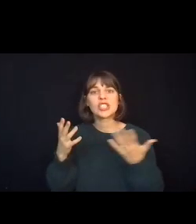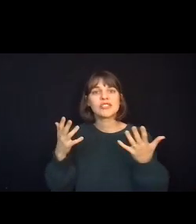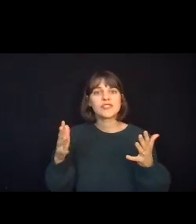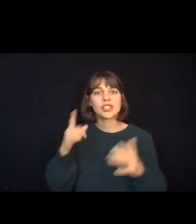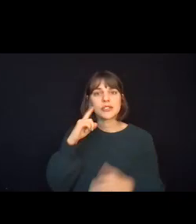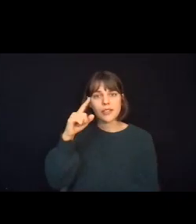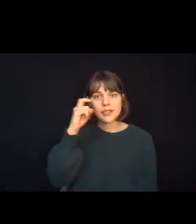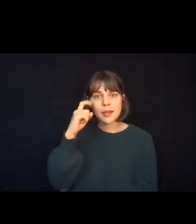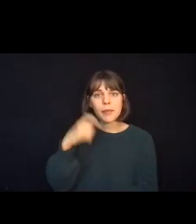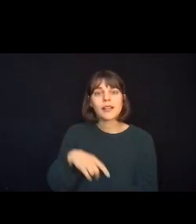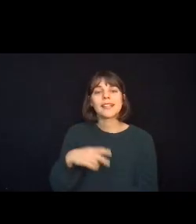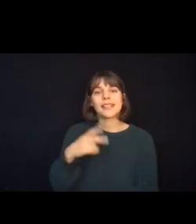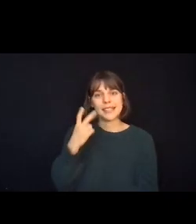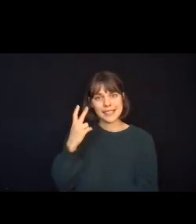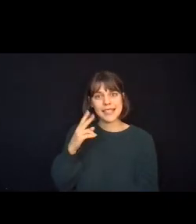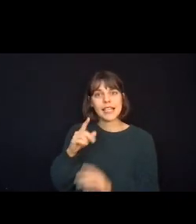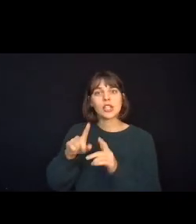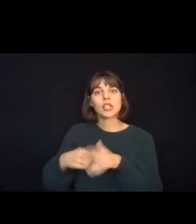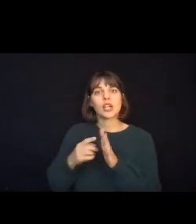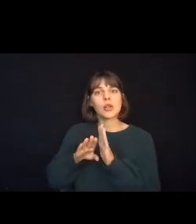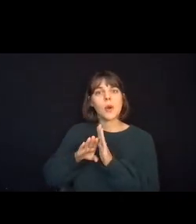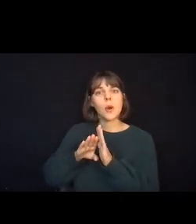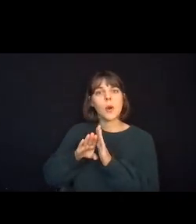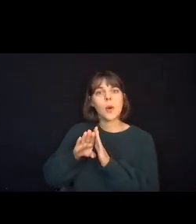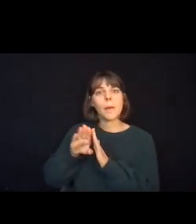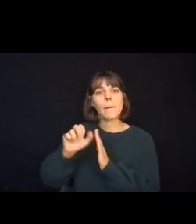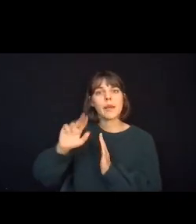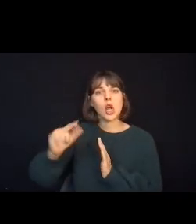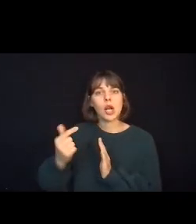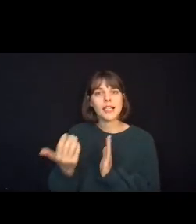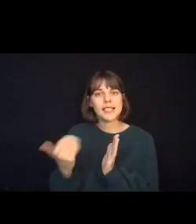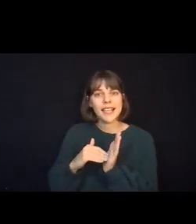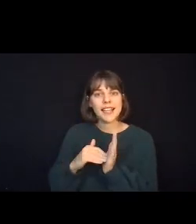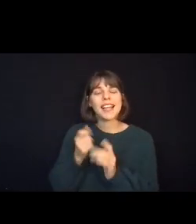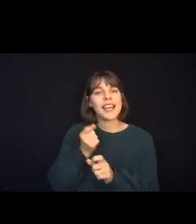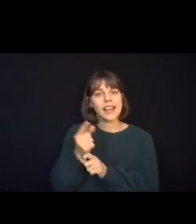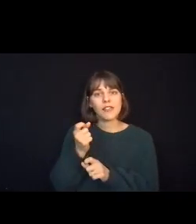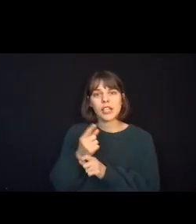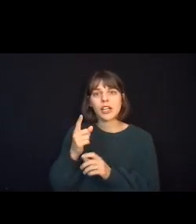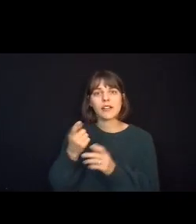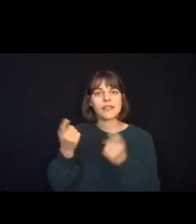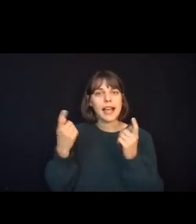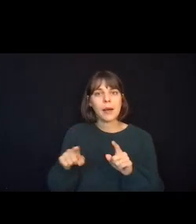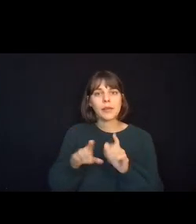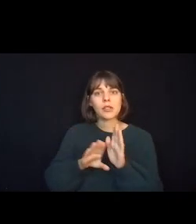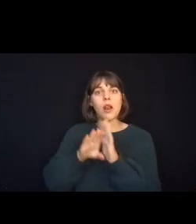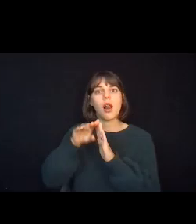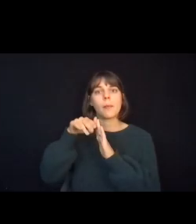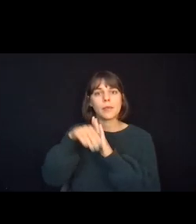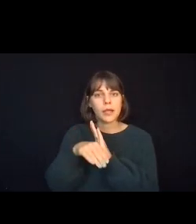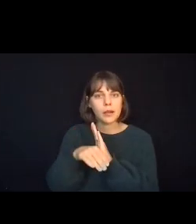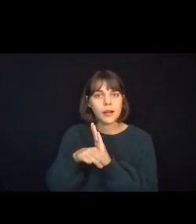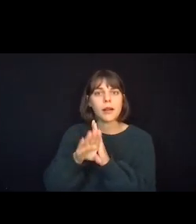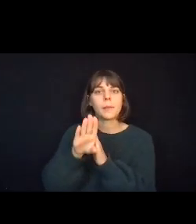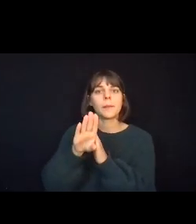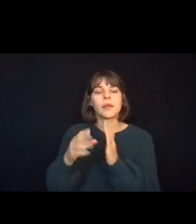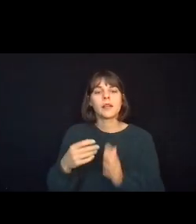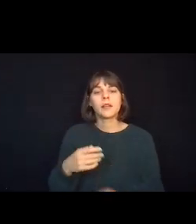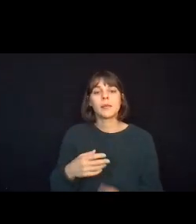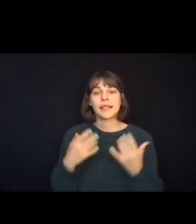to creep back up for August. And when you look back throughout the years, we see that dip every year. But revenue, based on what